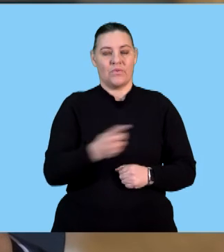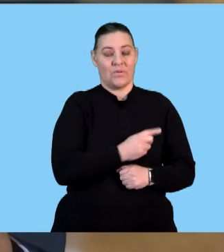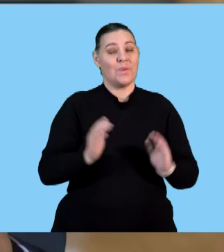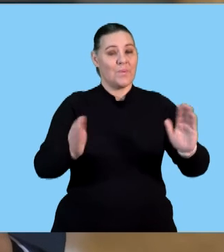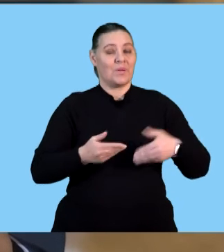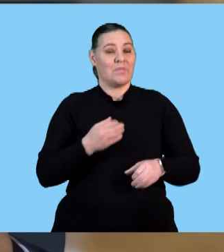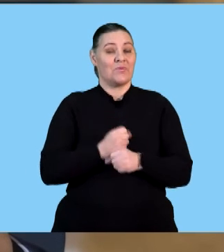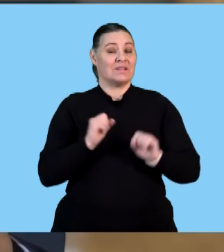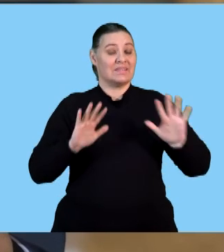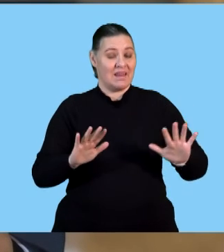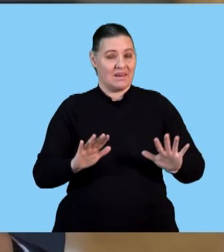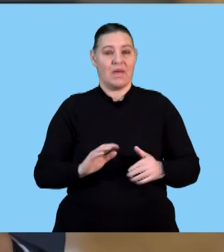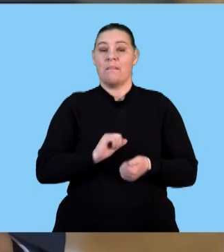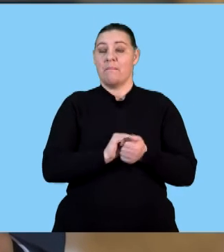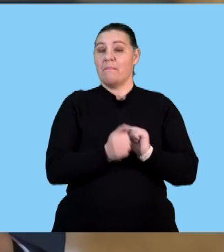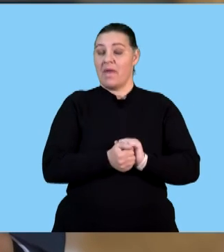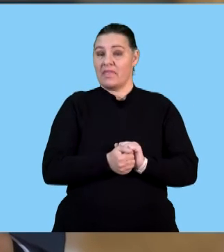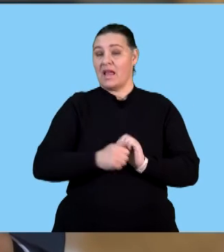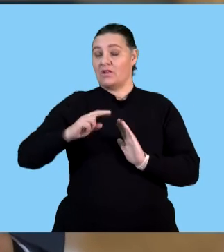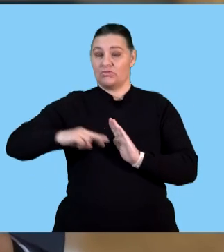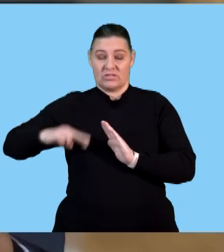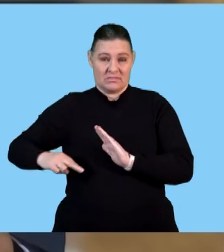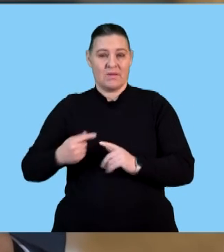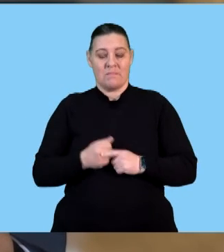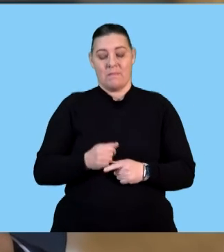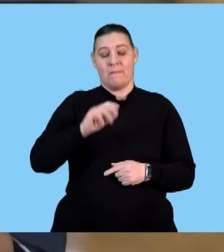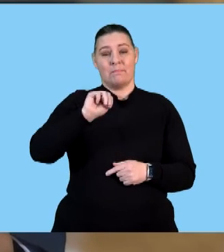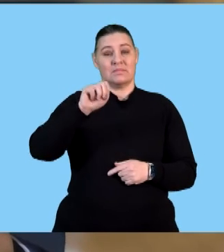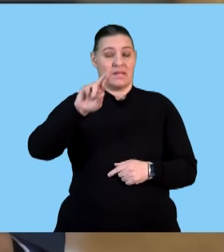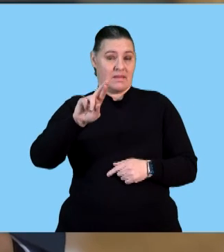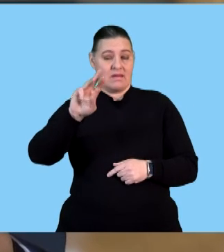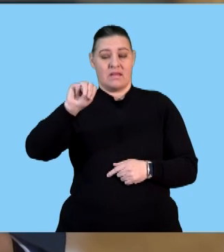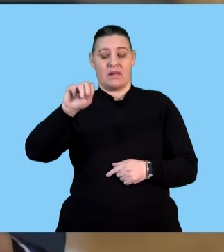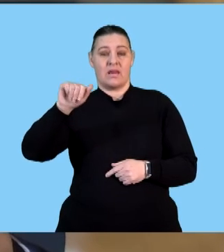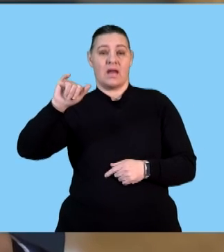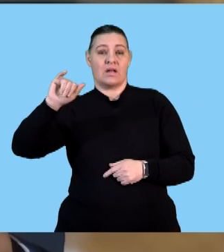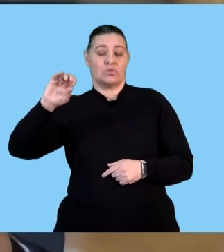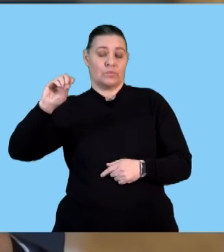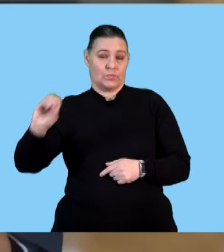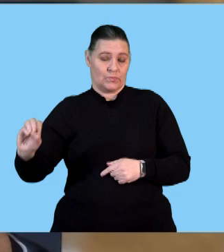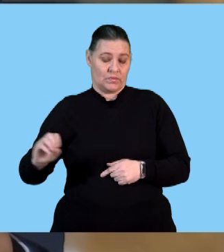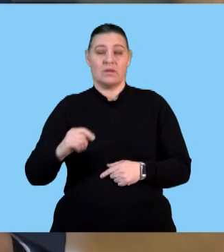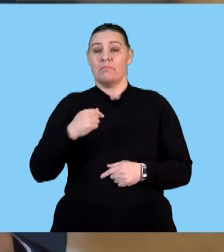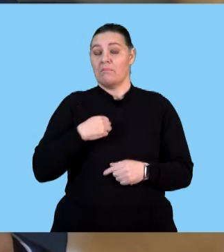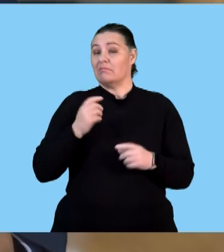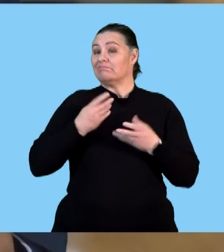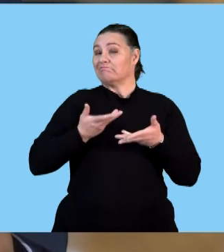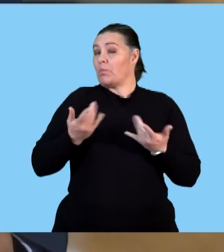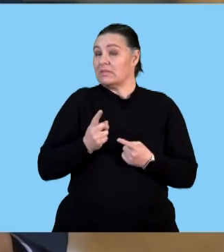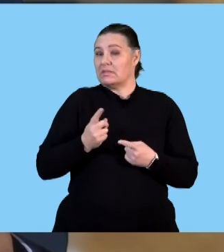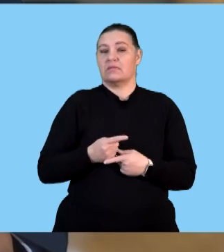welcome to Grade 10 Maths Literacy. My name is Sushir Naidu, and today I'll talk to you guys about interest. Let's get started.